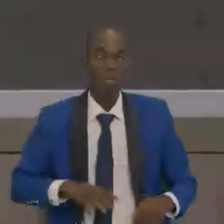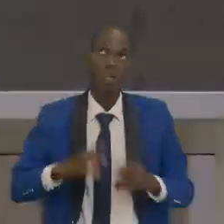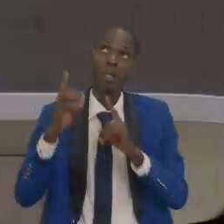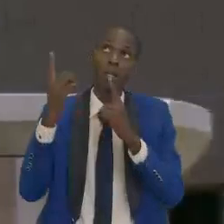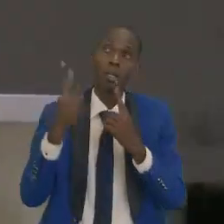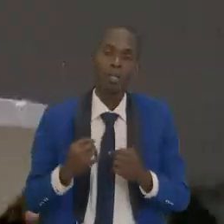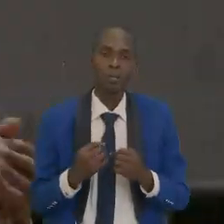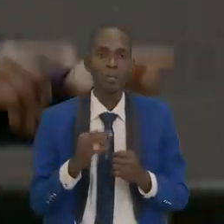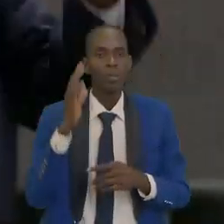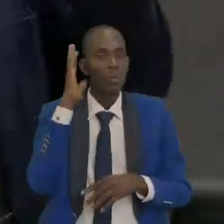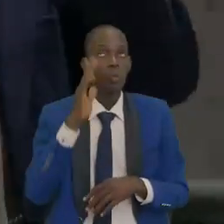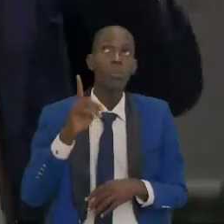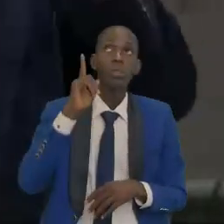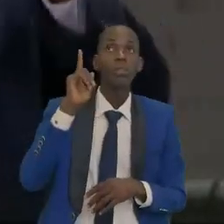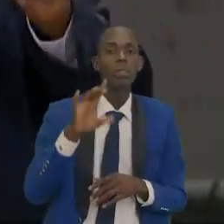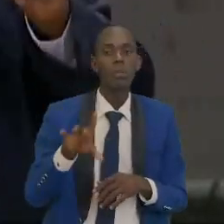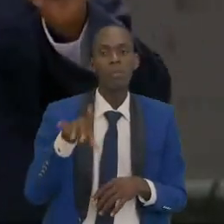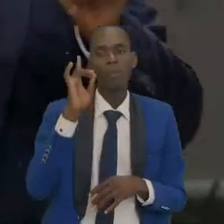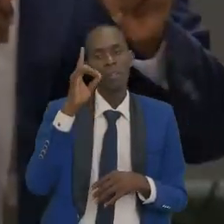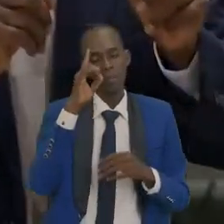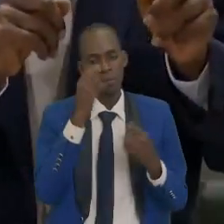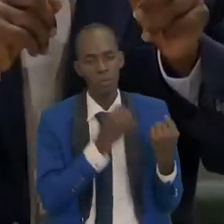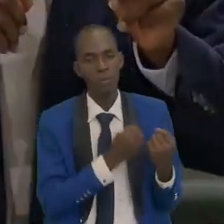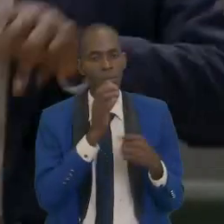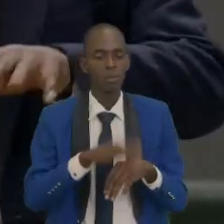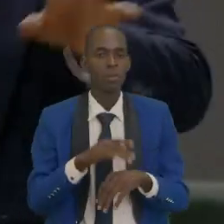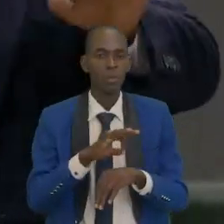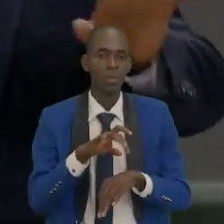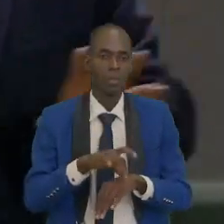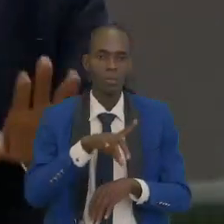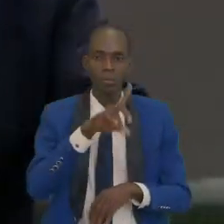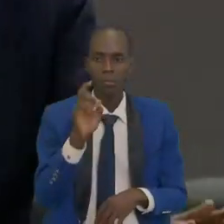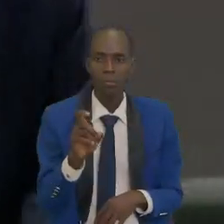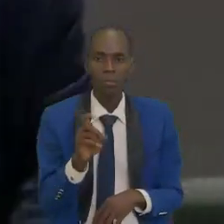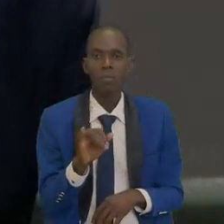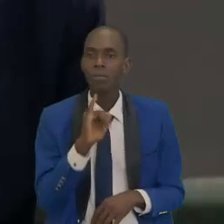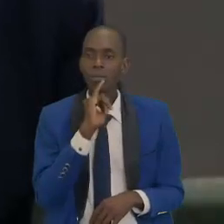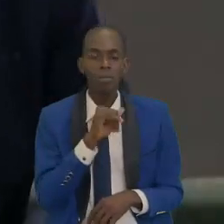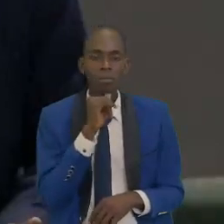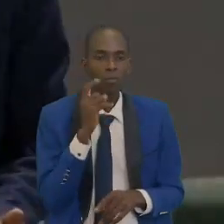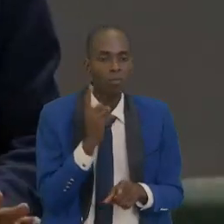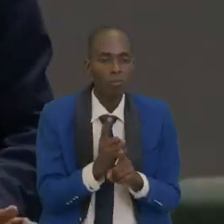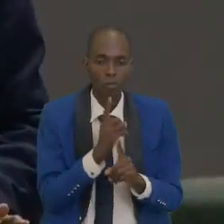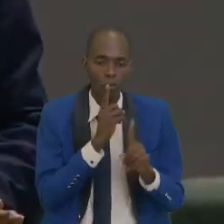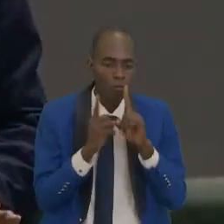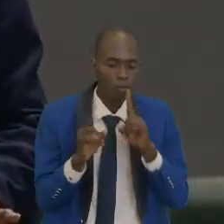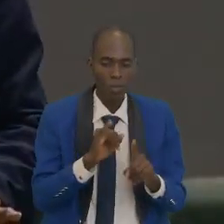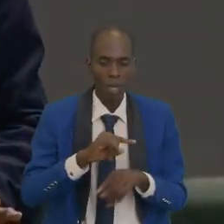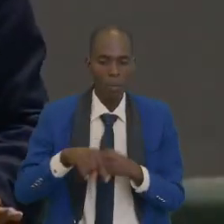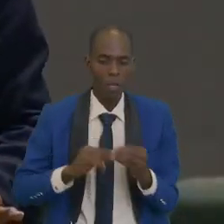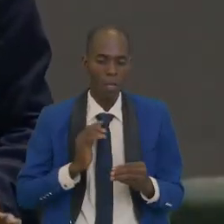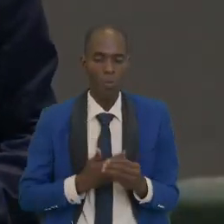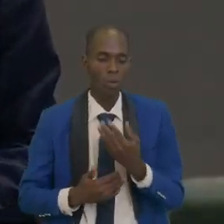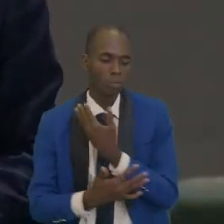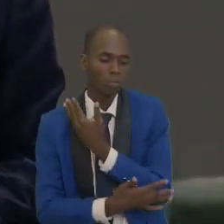will he find faith on the Earth it's not just talking about our country here